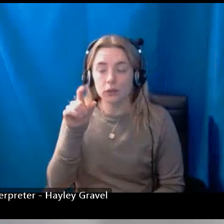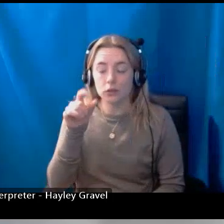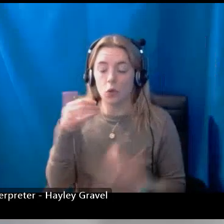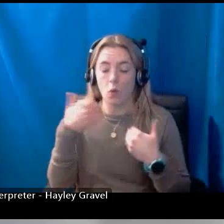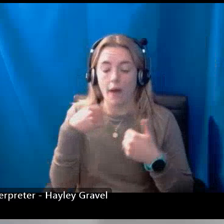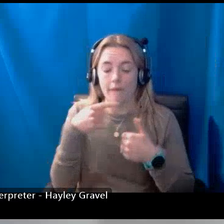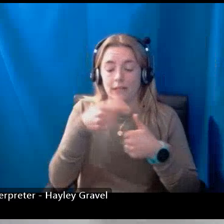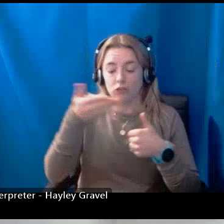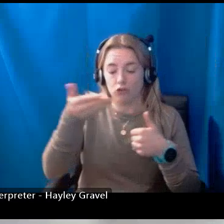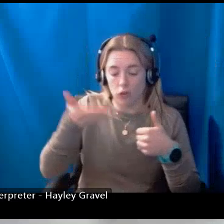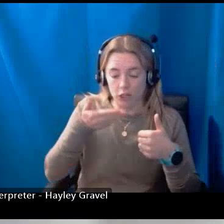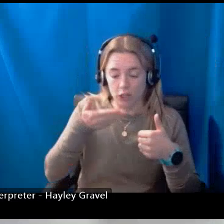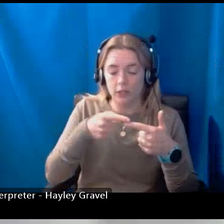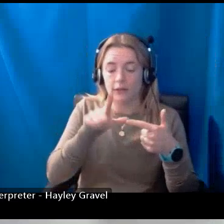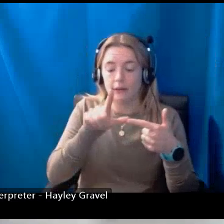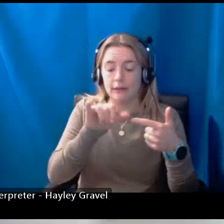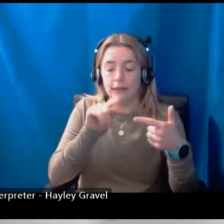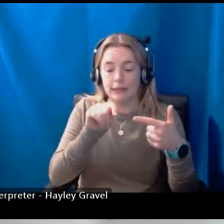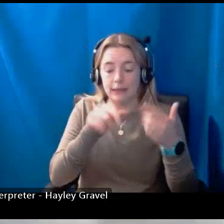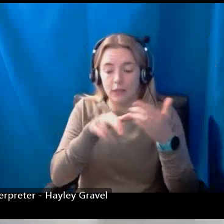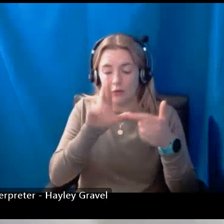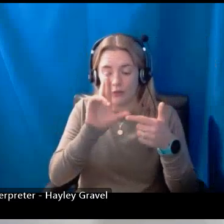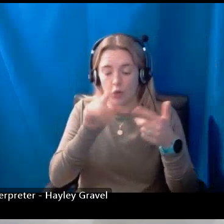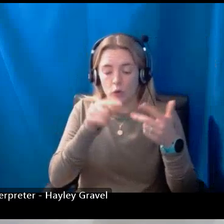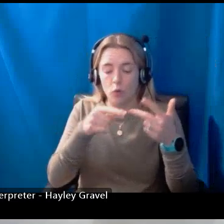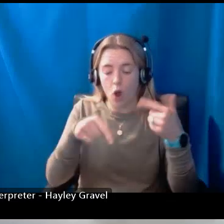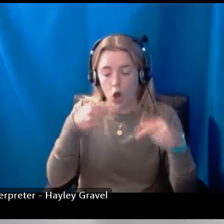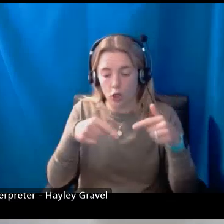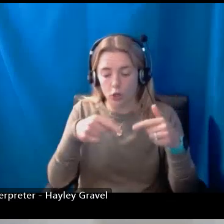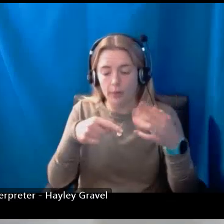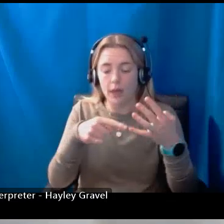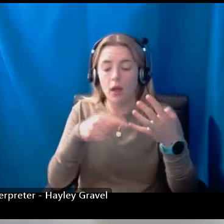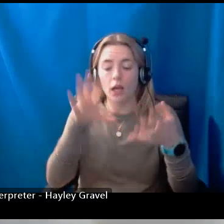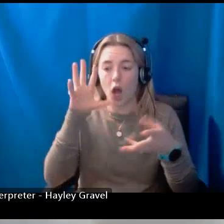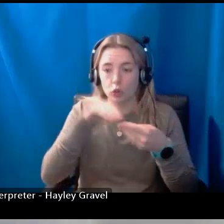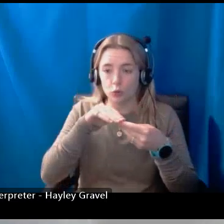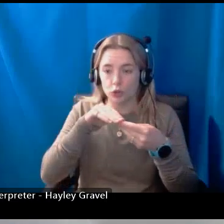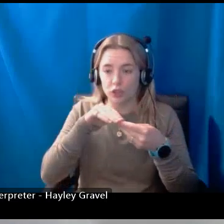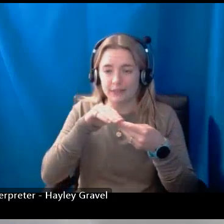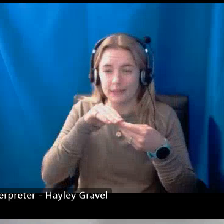introduction, lit review, argument, conclusion.